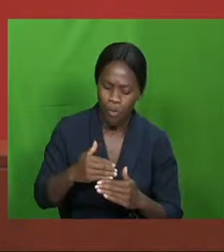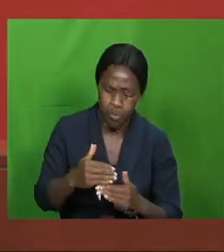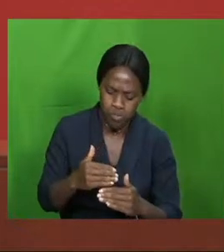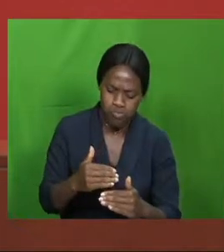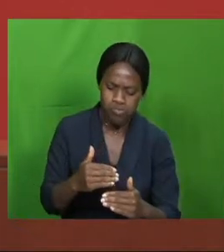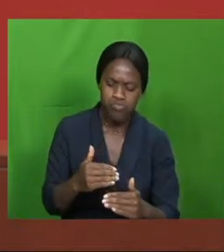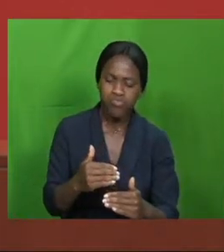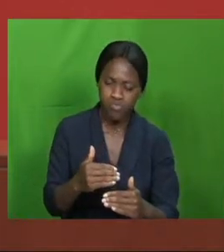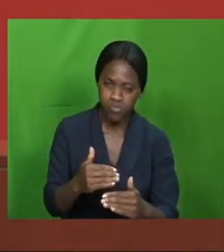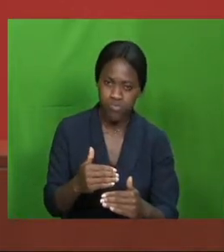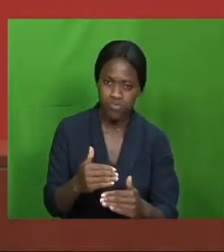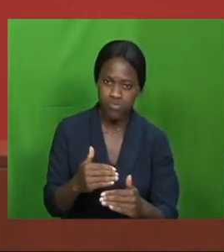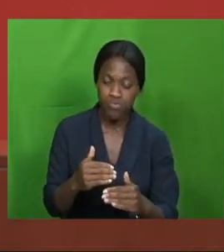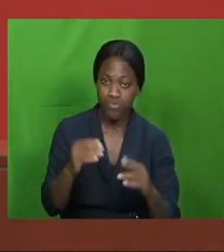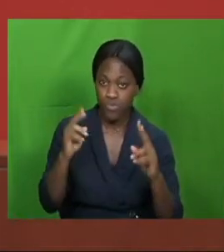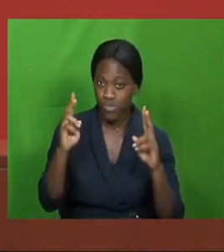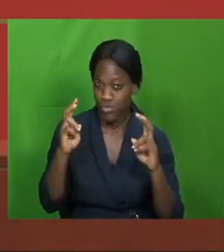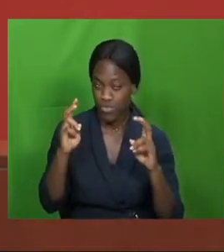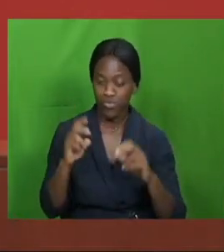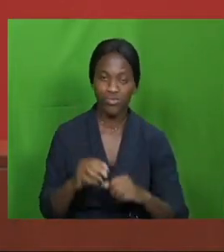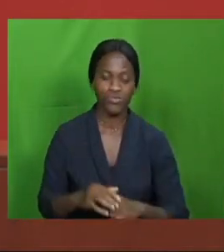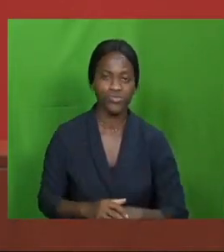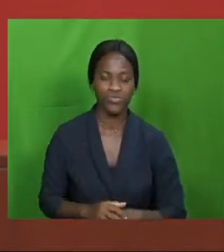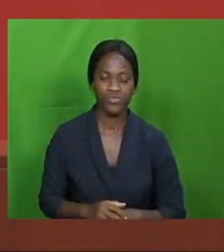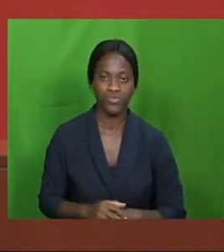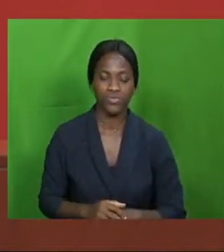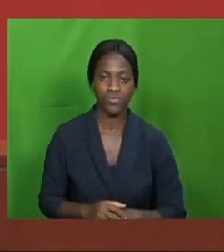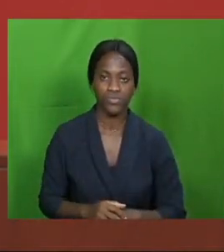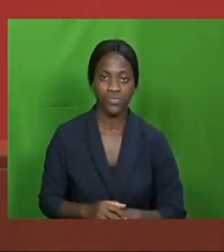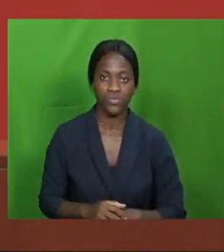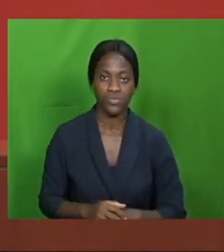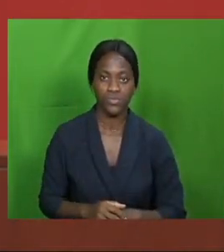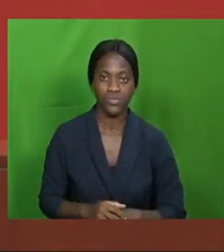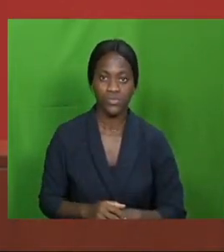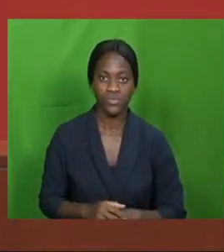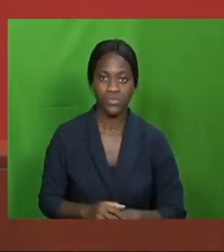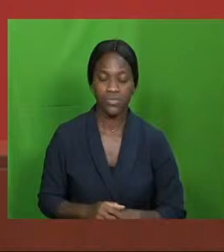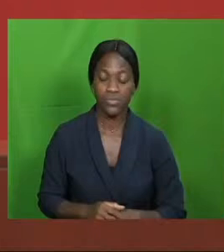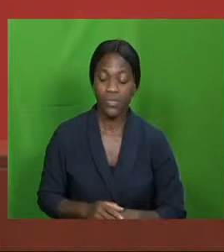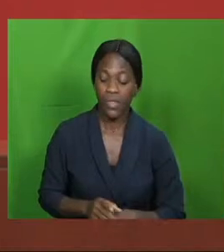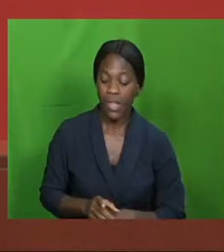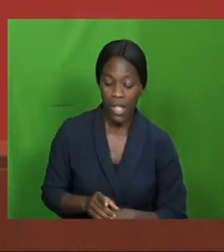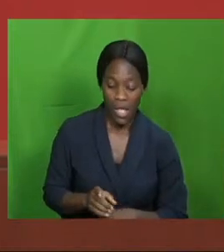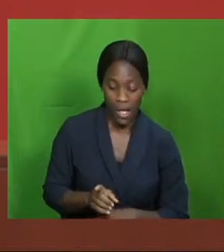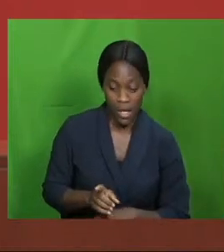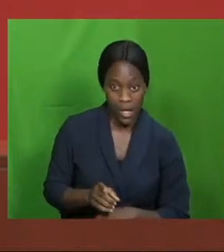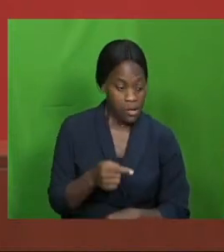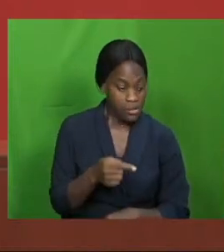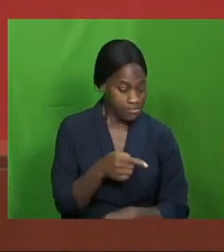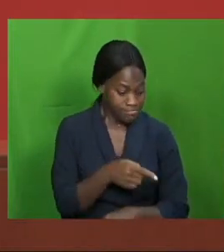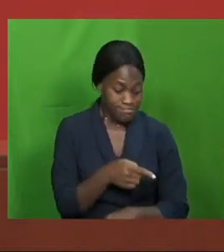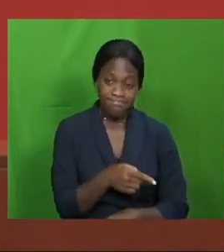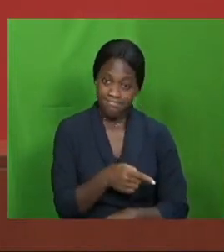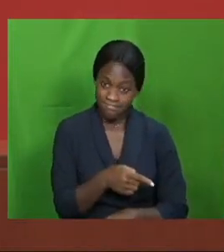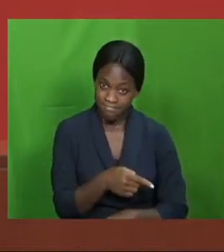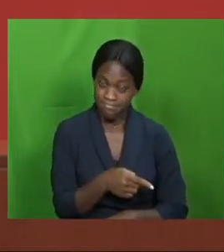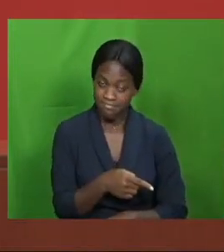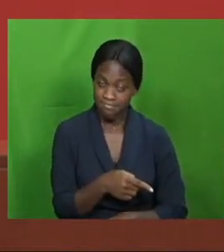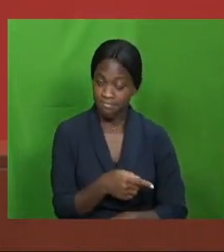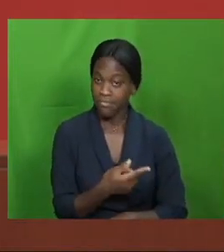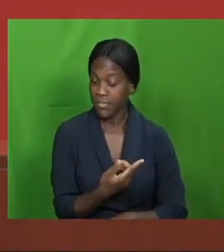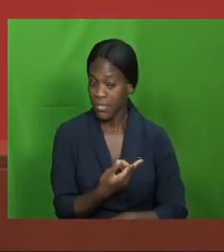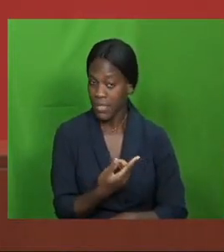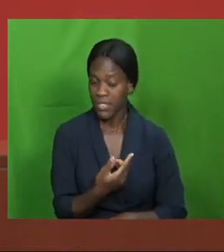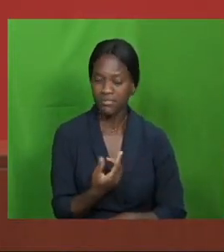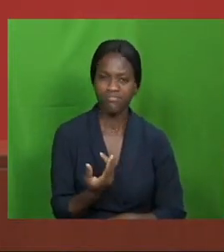on this matter. The issues raised by the Honorable Majority Leader with respect to the listing of the